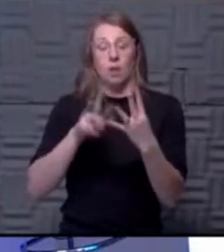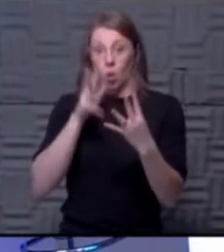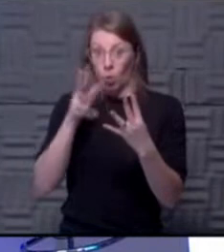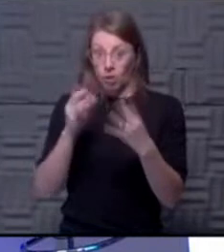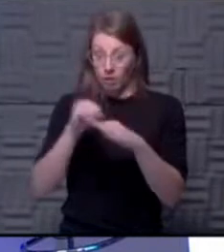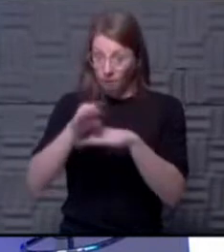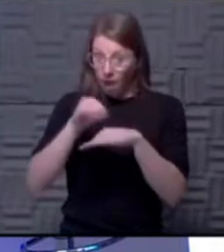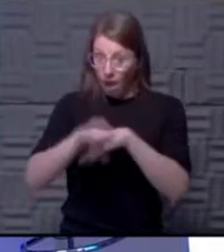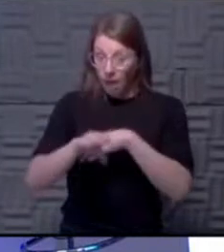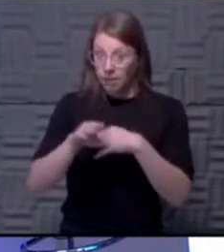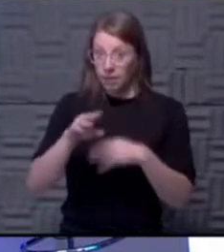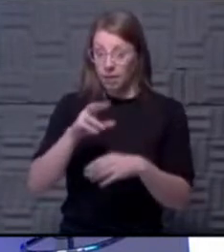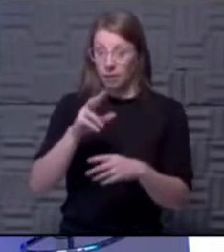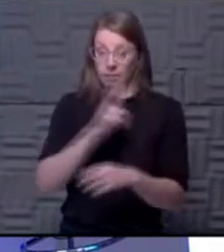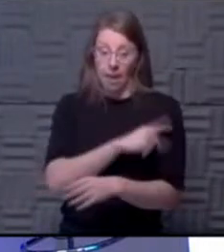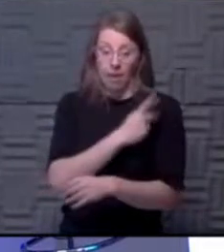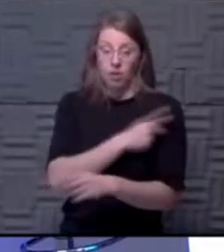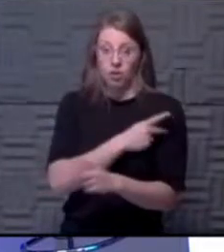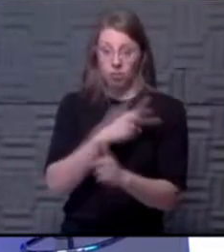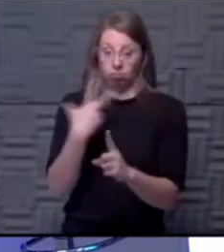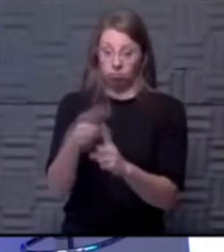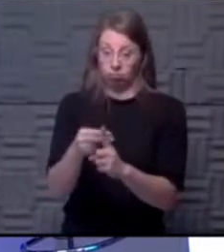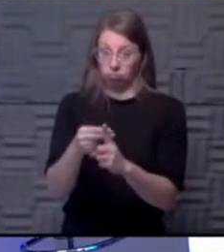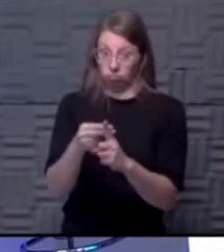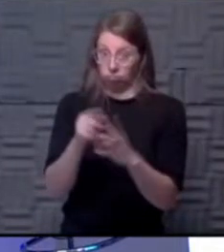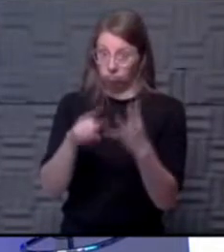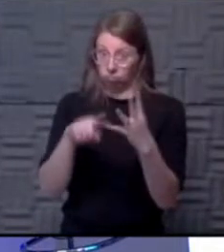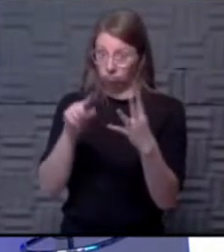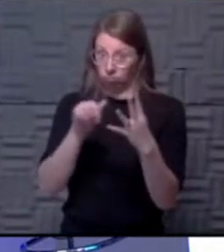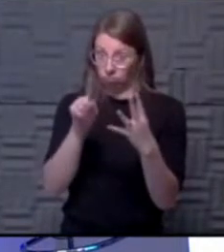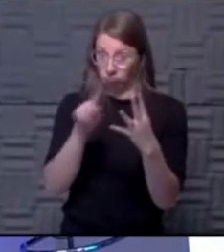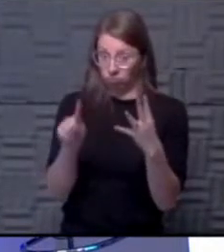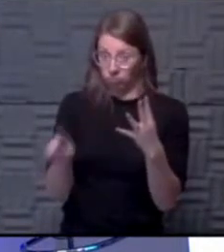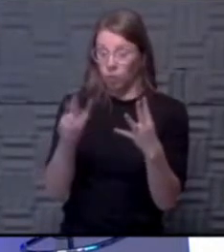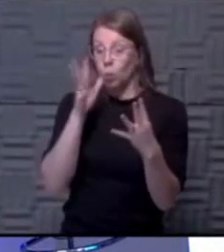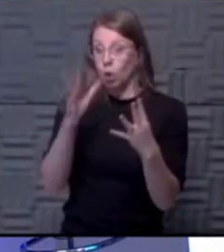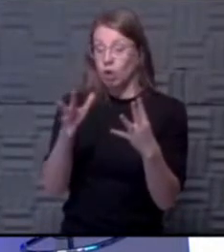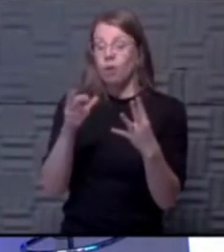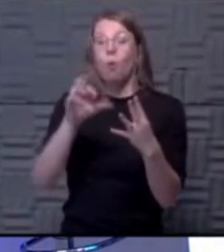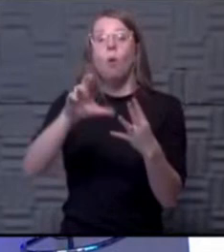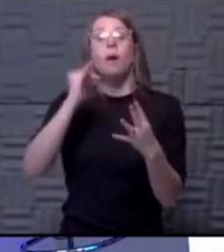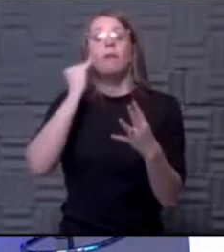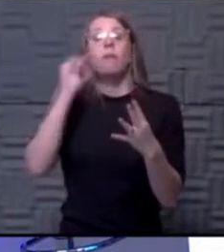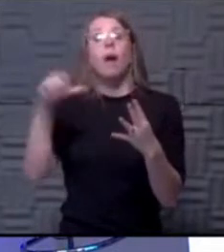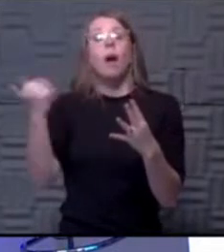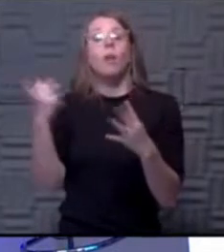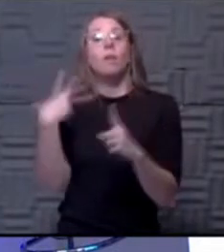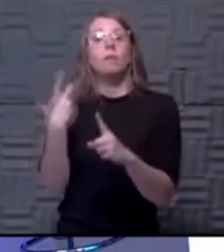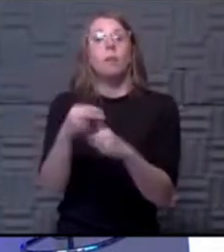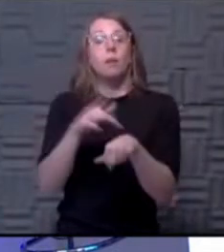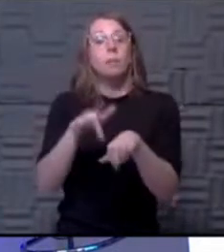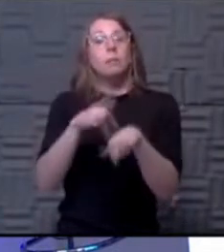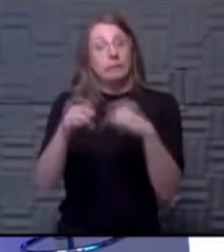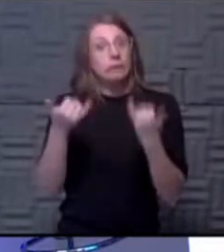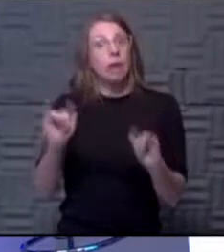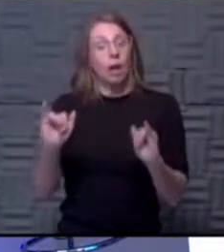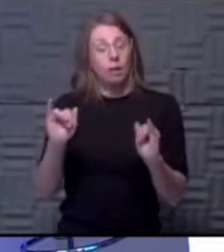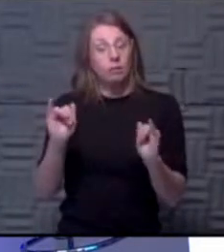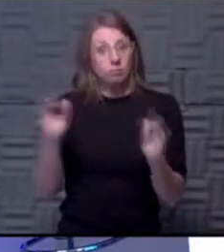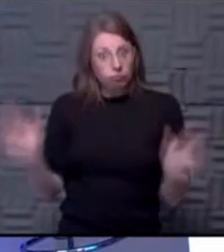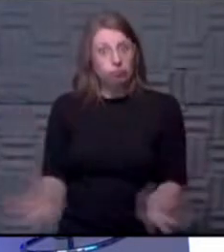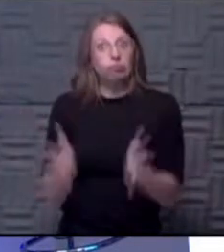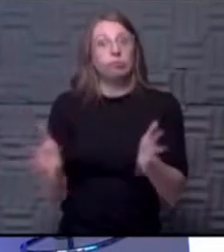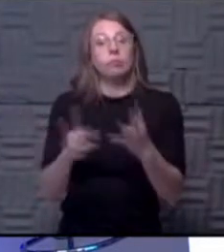patients to get AstraZeneca vaccine? And if there were other vaccines available, would you still say, get